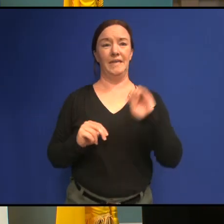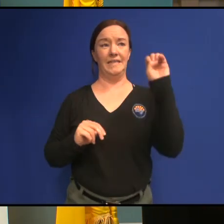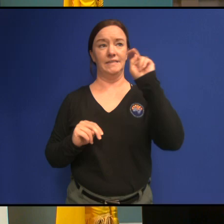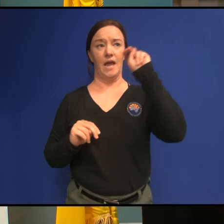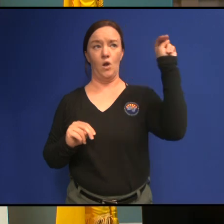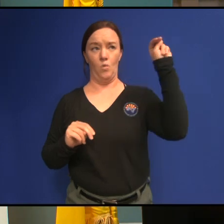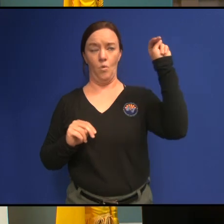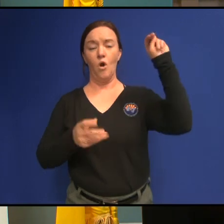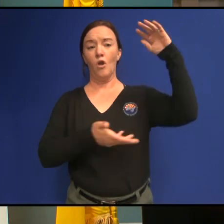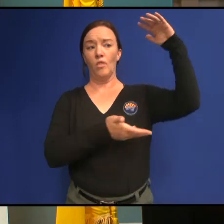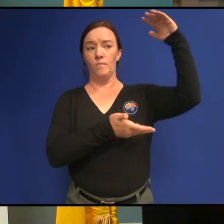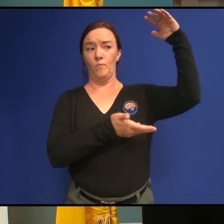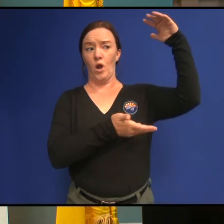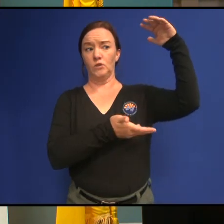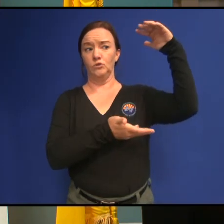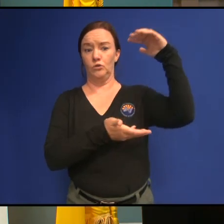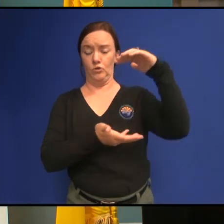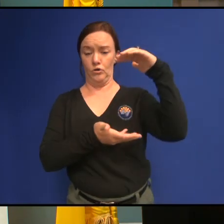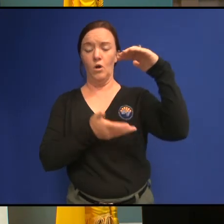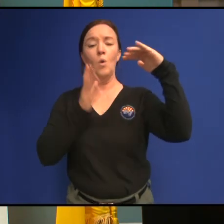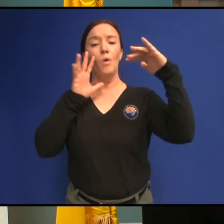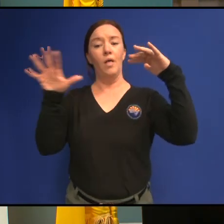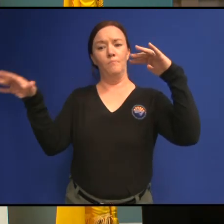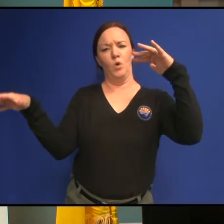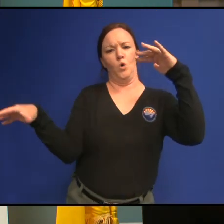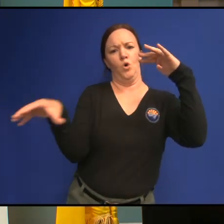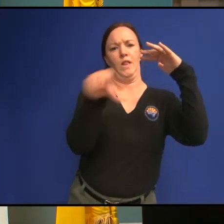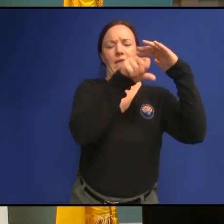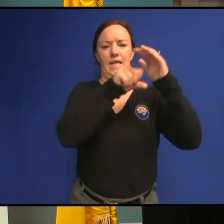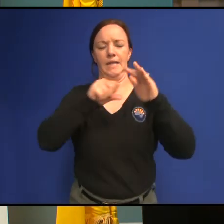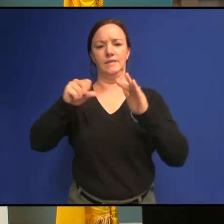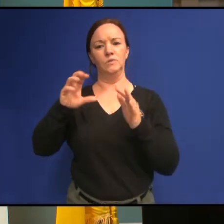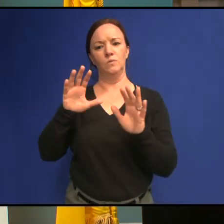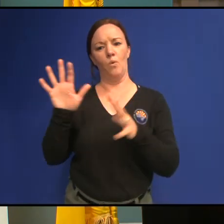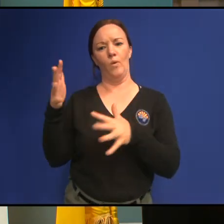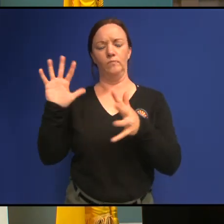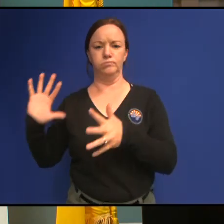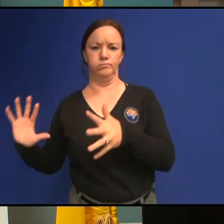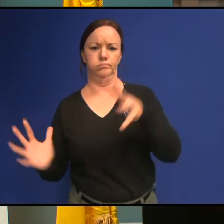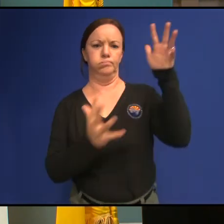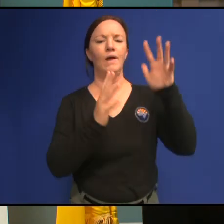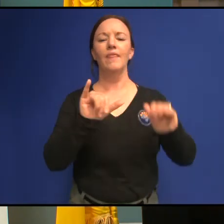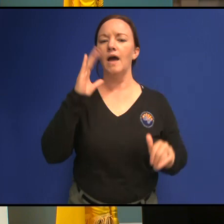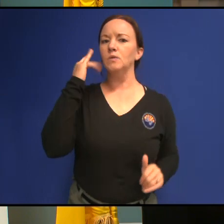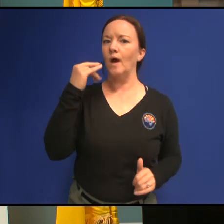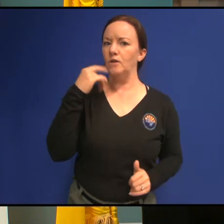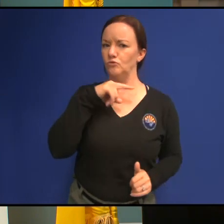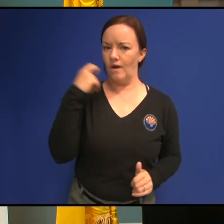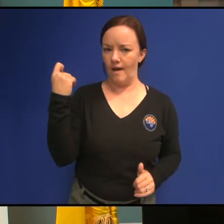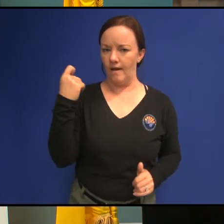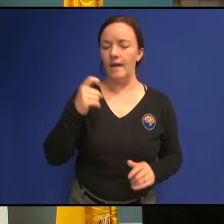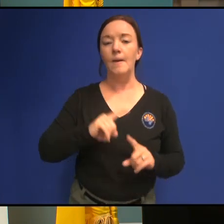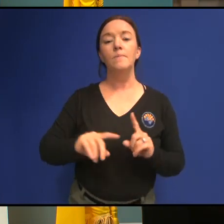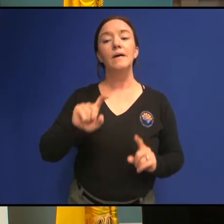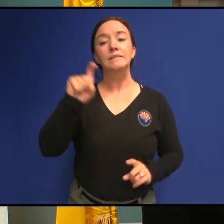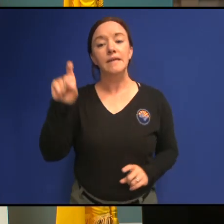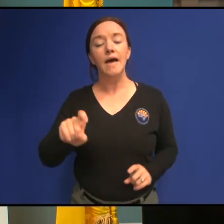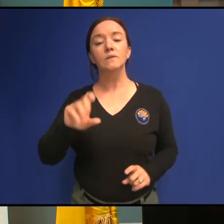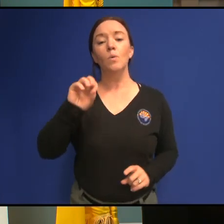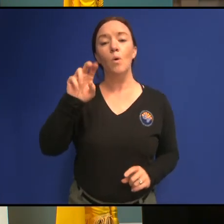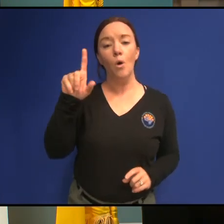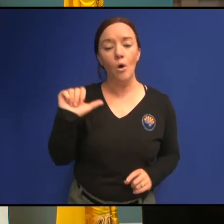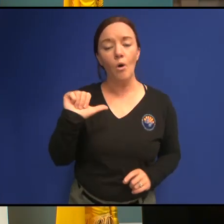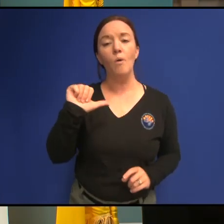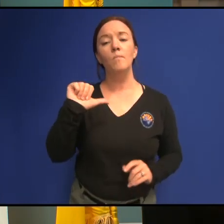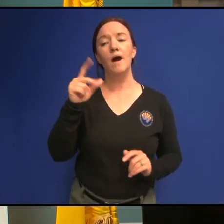the southwest. That's a dry wind, and so that's why we'll be dry. But out here over Texas, Oklahoma, up into the plains,